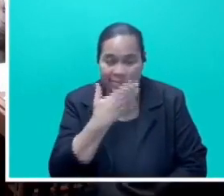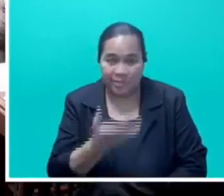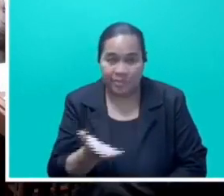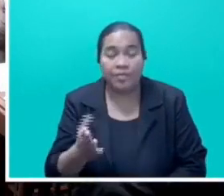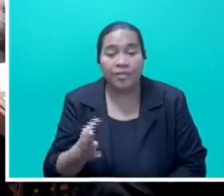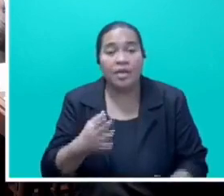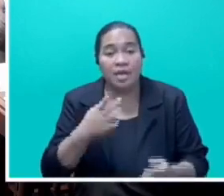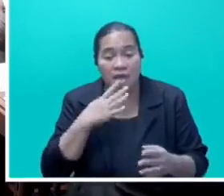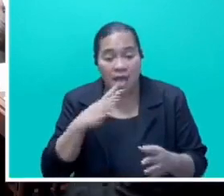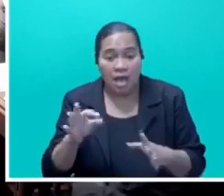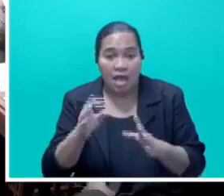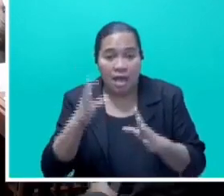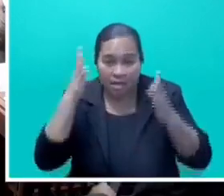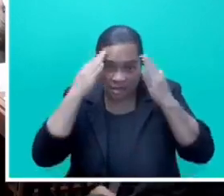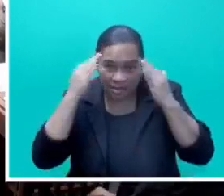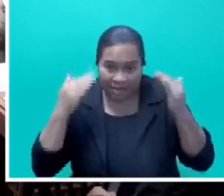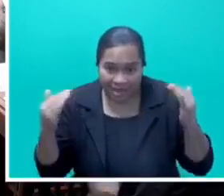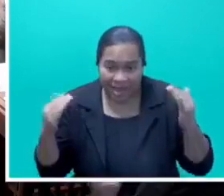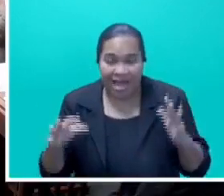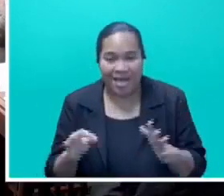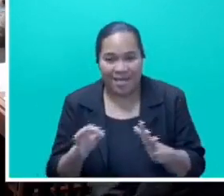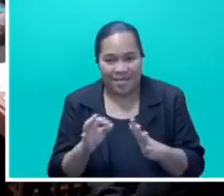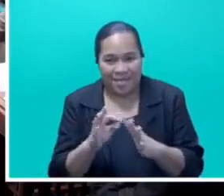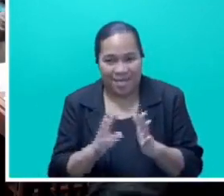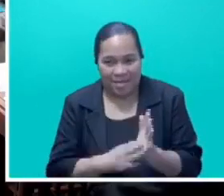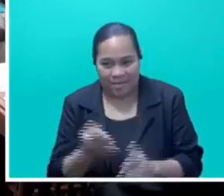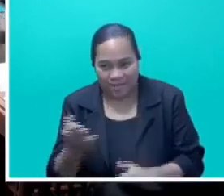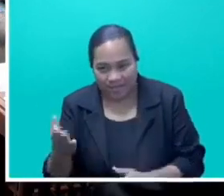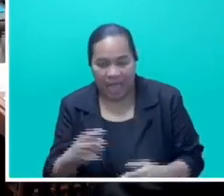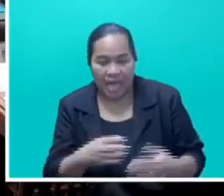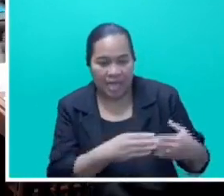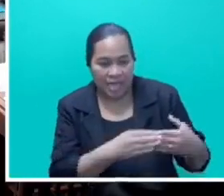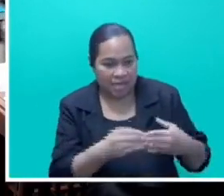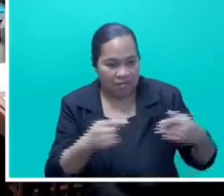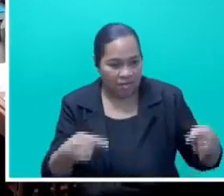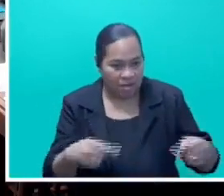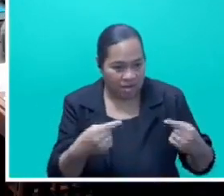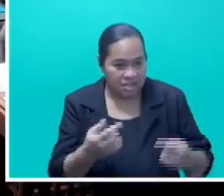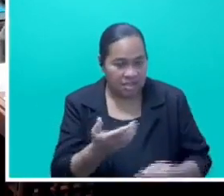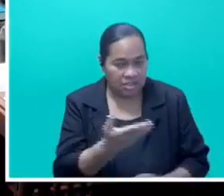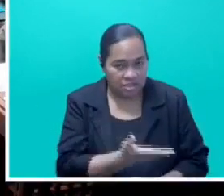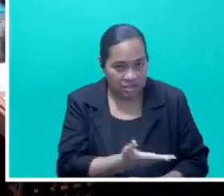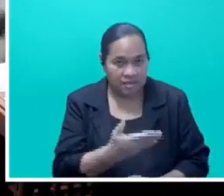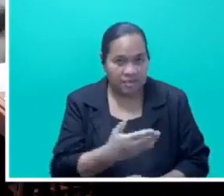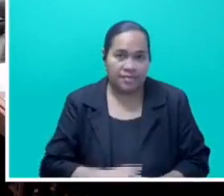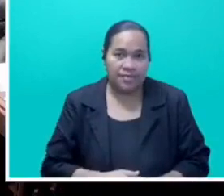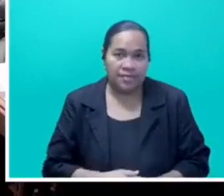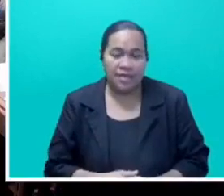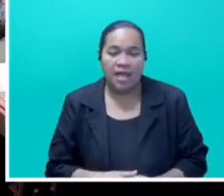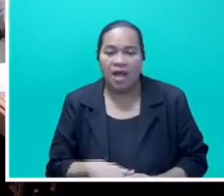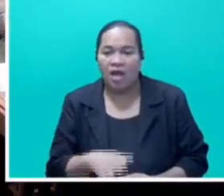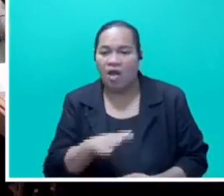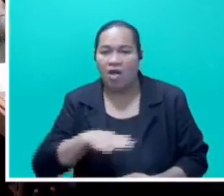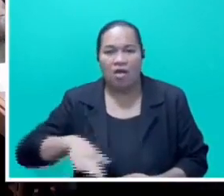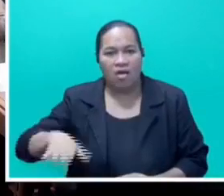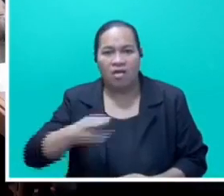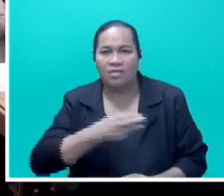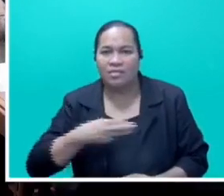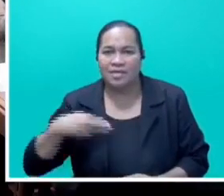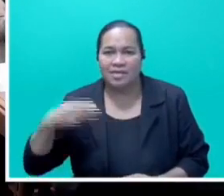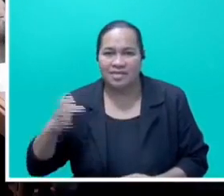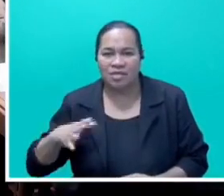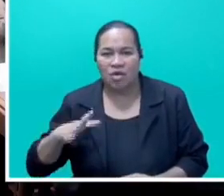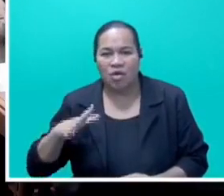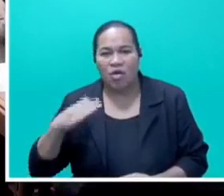Honorable Prime Minister, Honorable Leader of the Opposition, Honorable Ministers and Assistant Ministers, Honorable Members